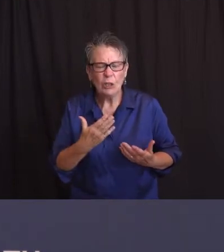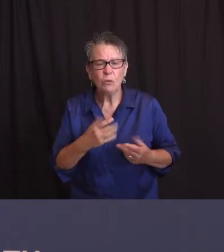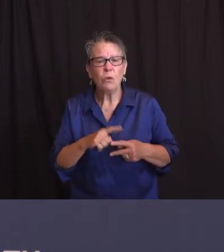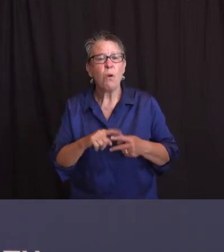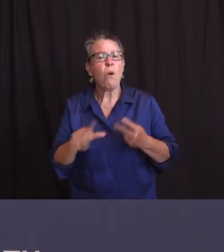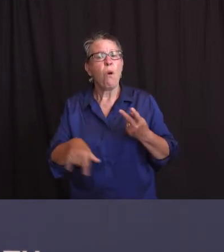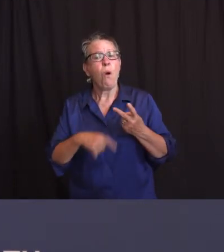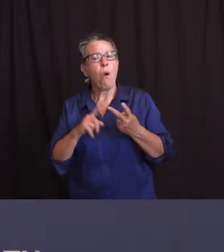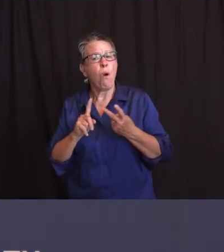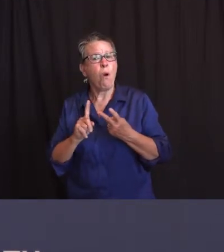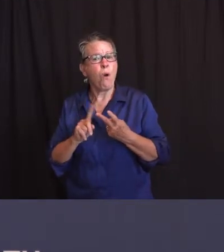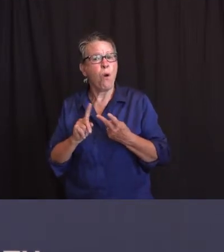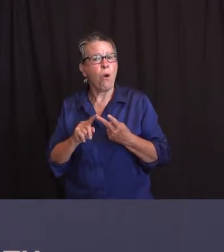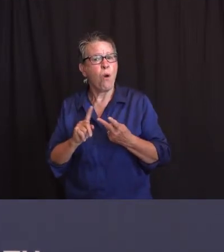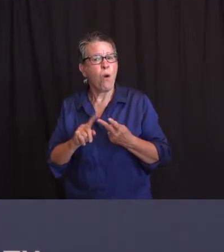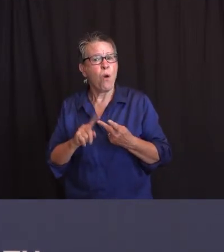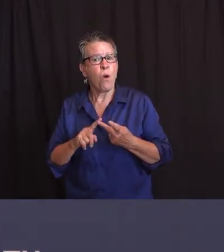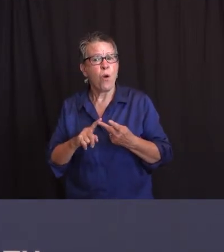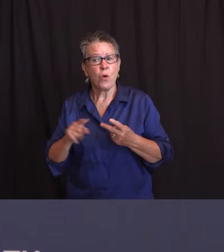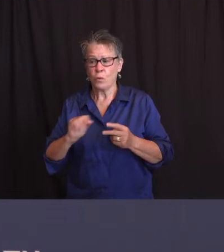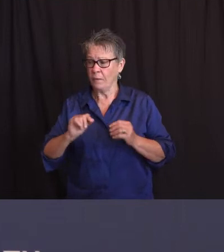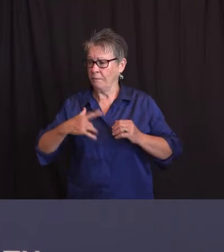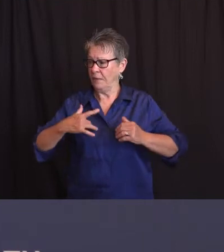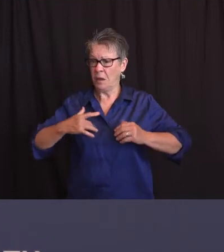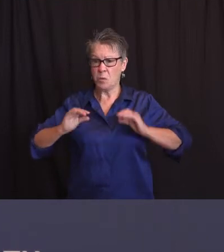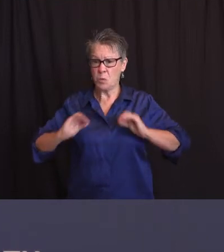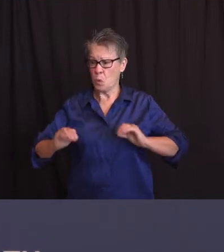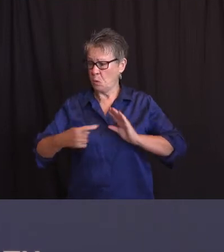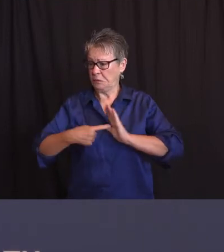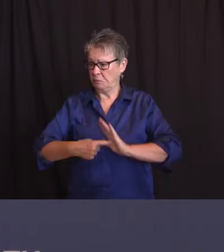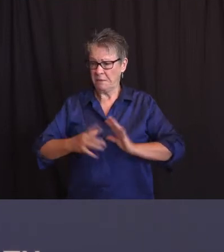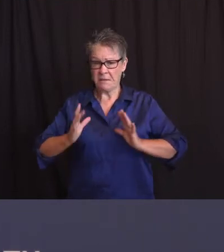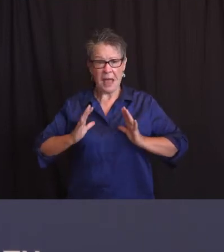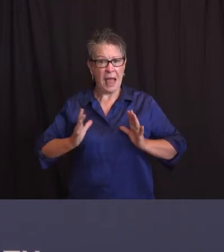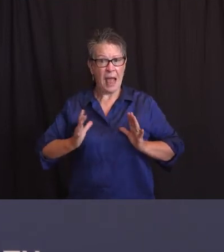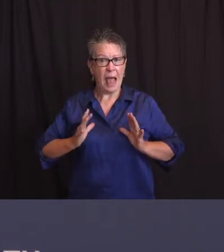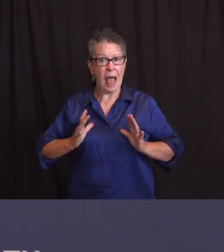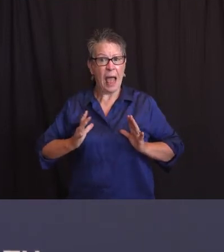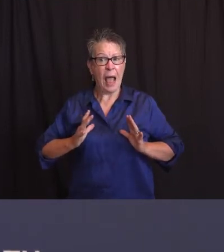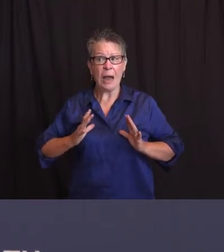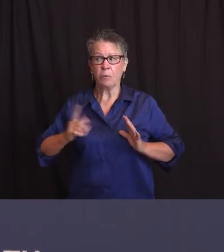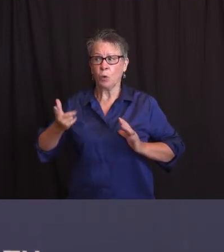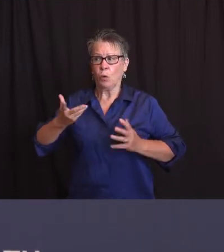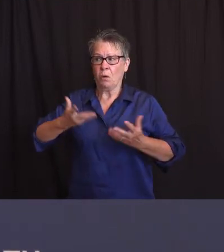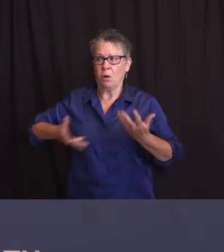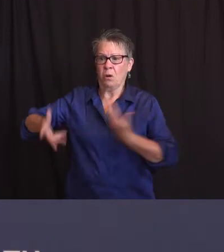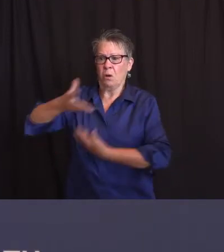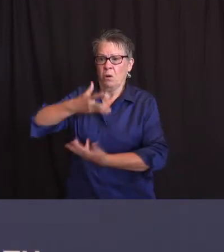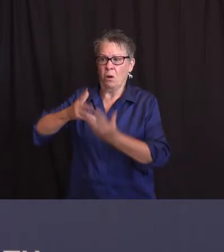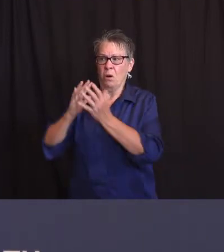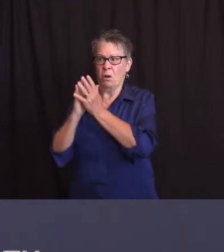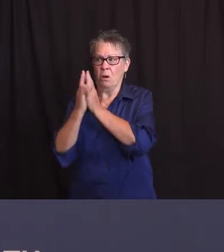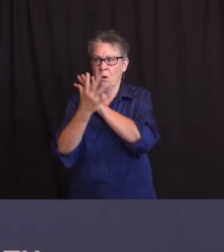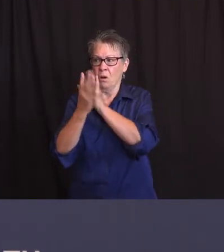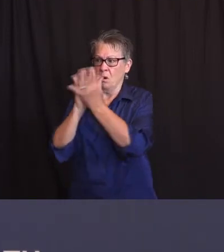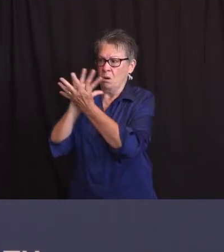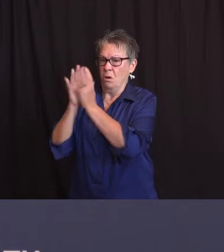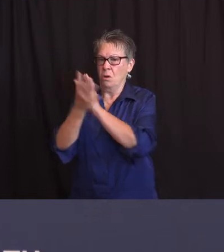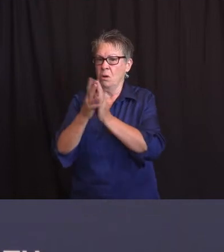symptoms, but you know what? I was inside with a packed room full of people, and I'm not sure how many of them were